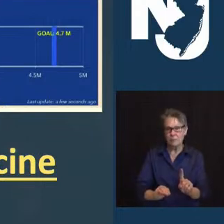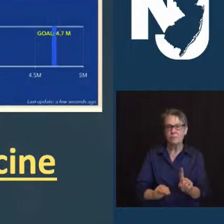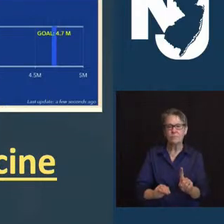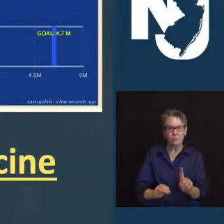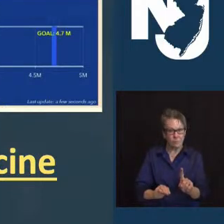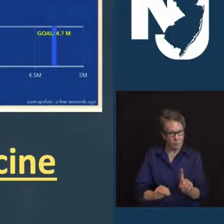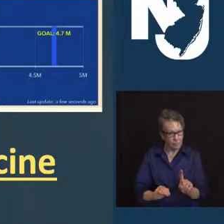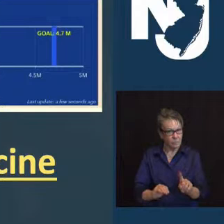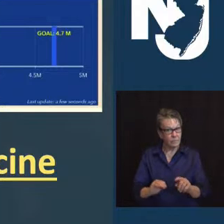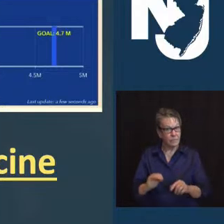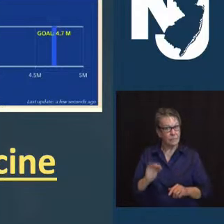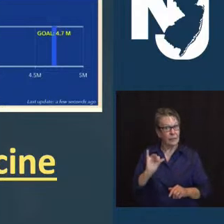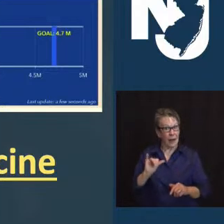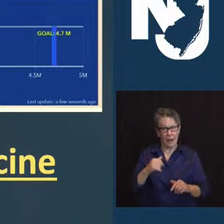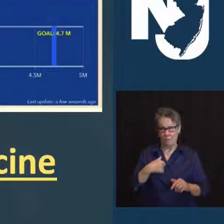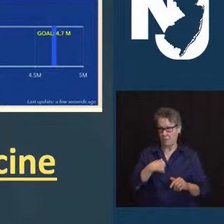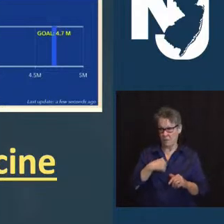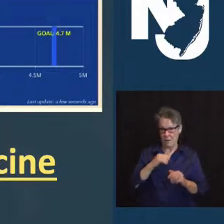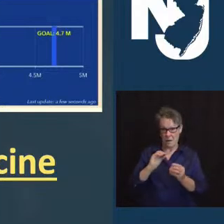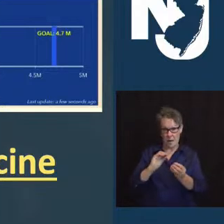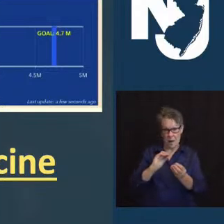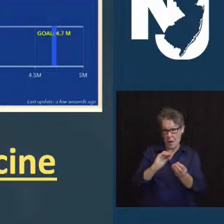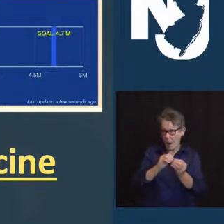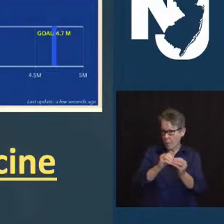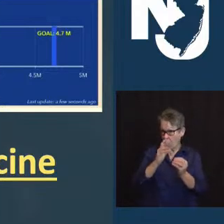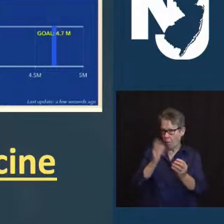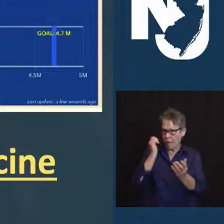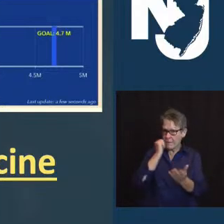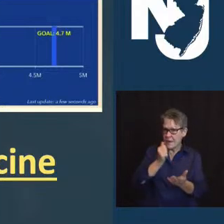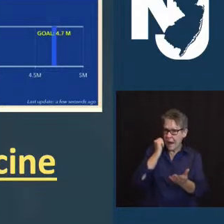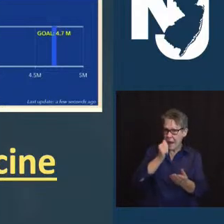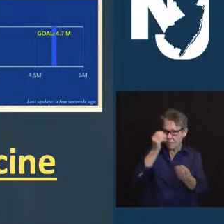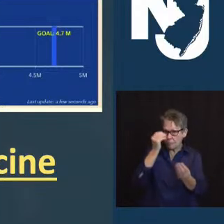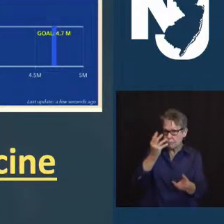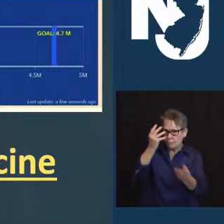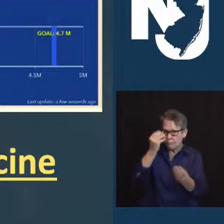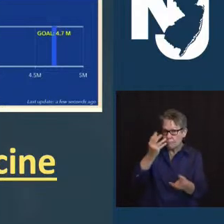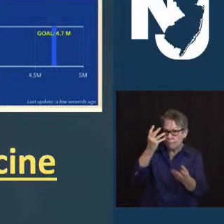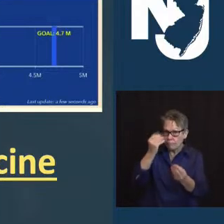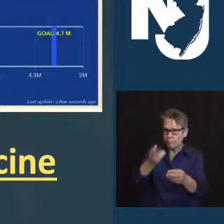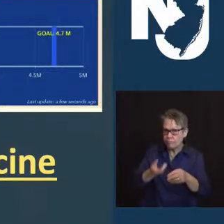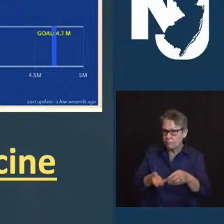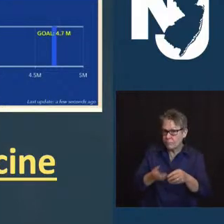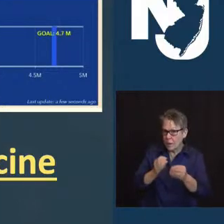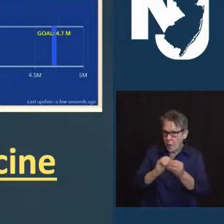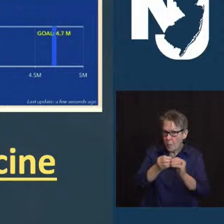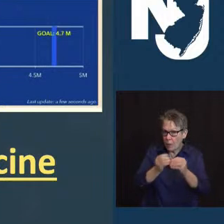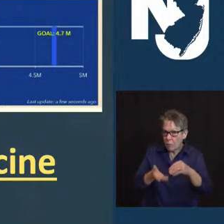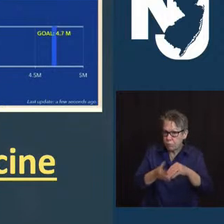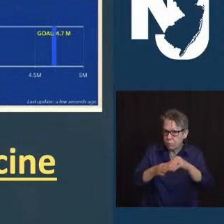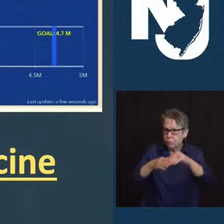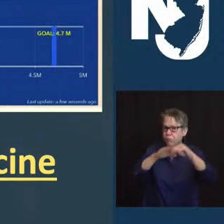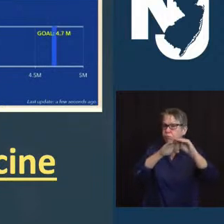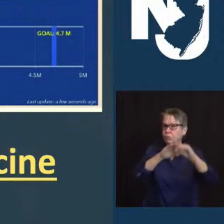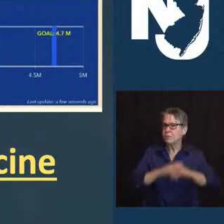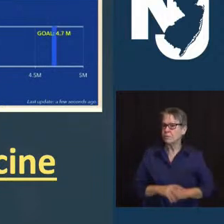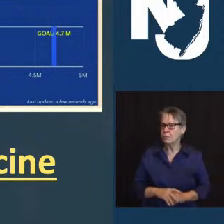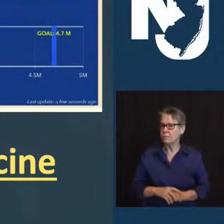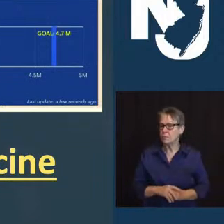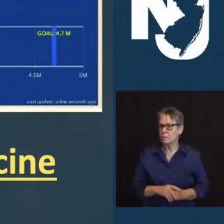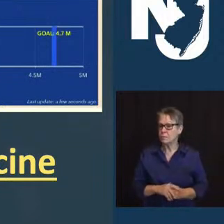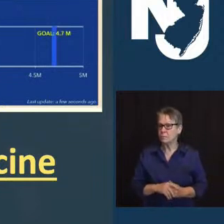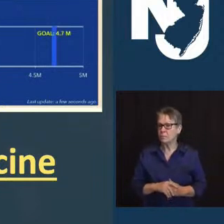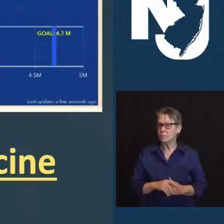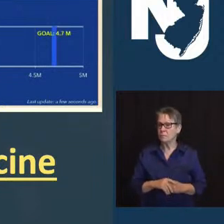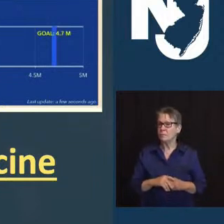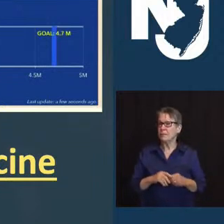forward. Yes, we still, on the one hand, have roughly 3 million people to go to meet our initial goal. But here are a couple of